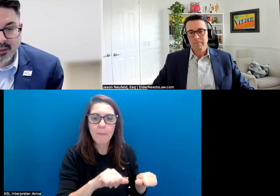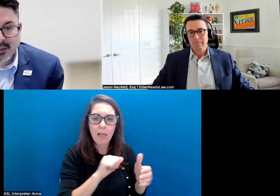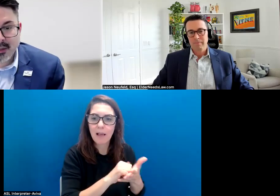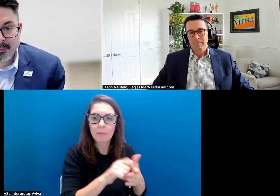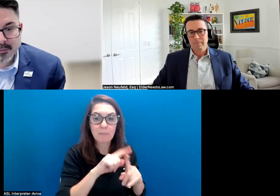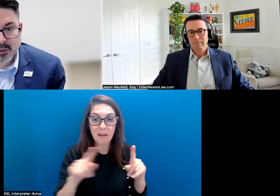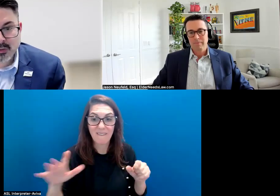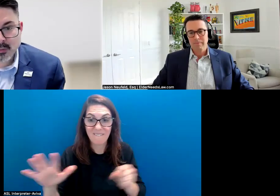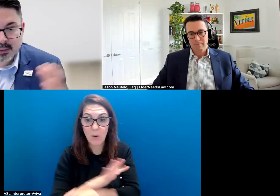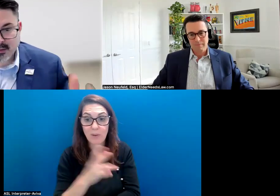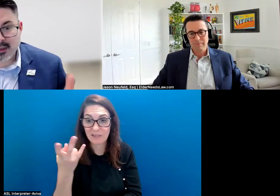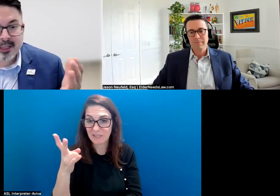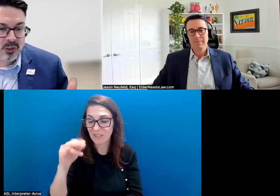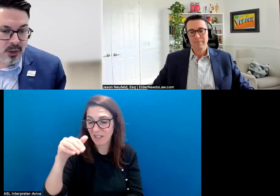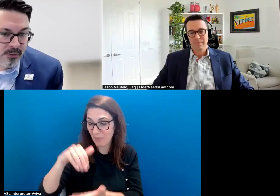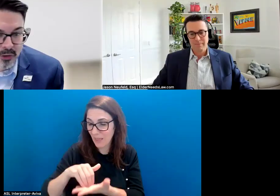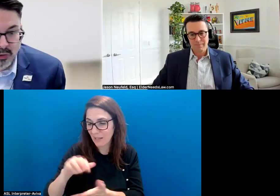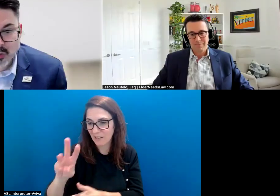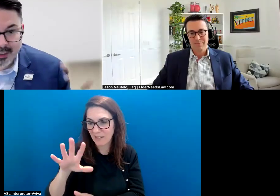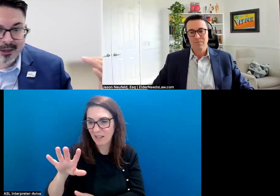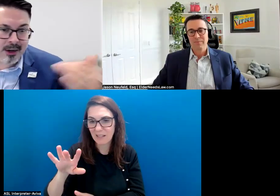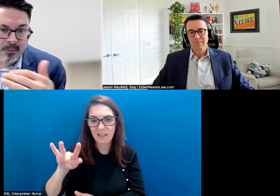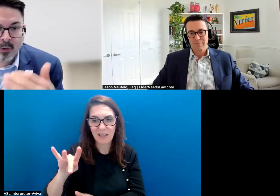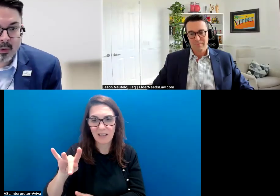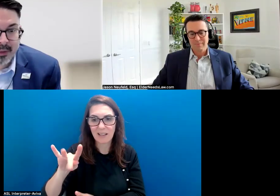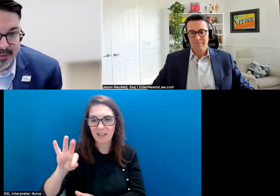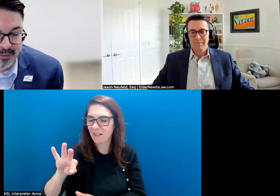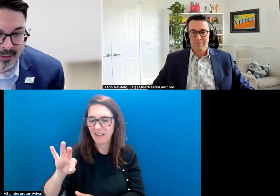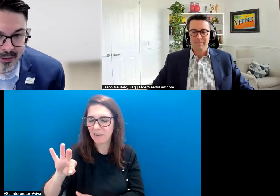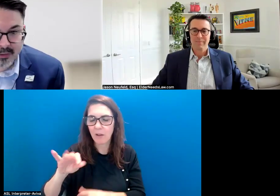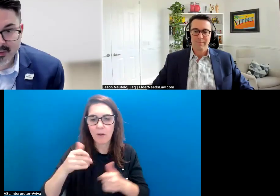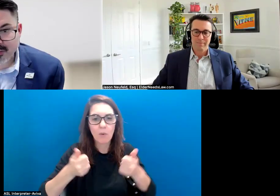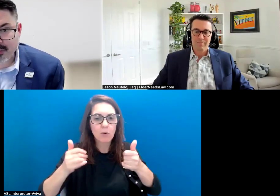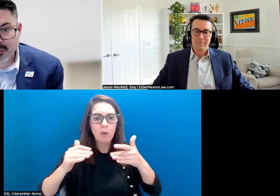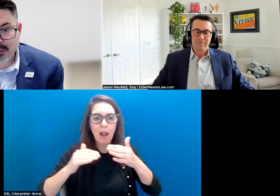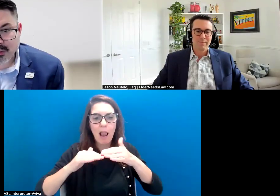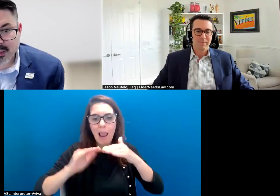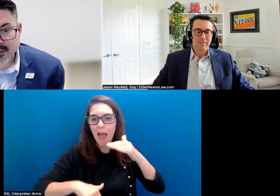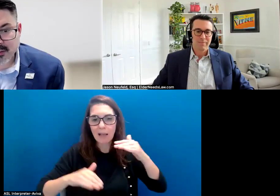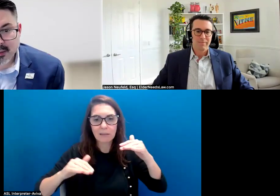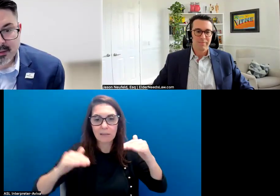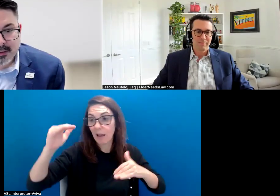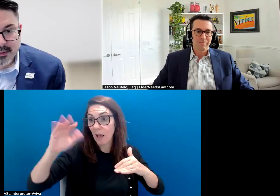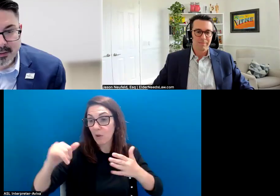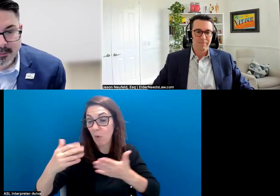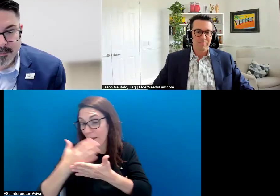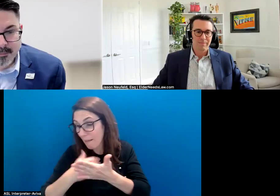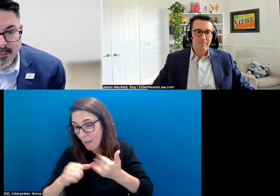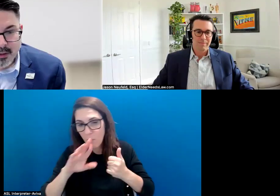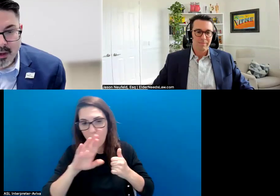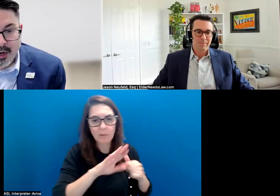17,000. So it's the lesser of the two, your income or the 15,650, whatever's less. Mhm.